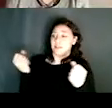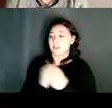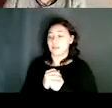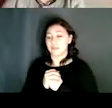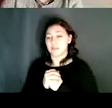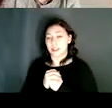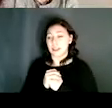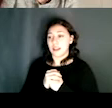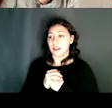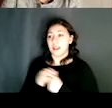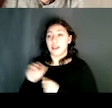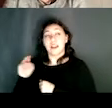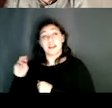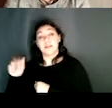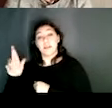Thank you, Dean Jha.